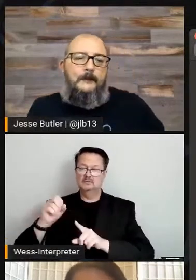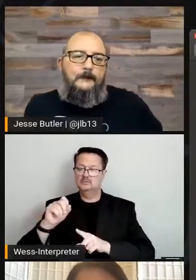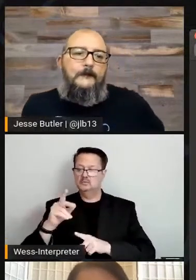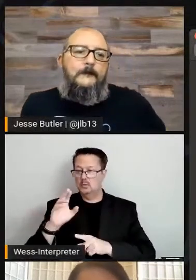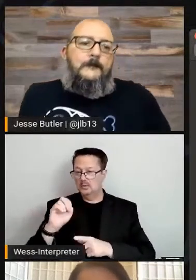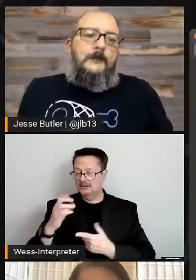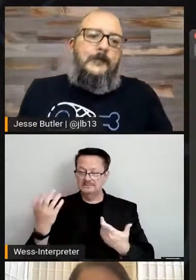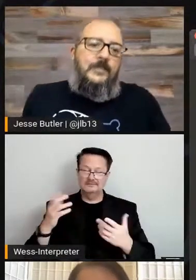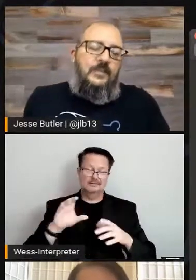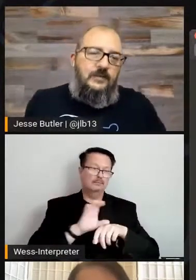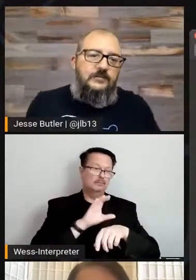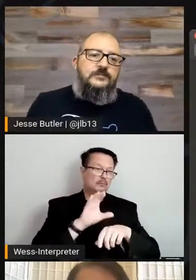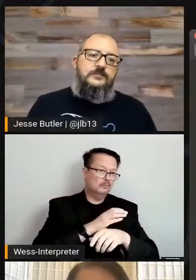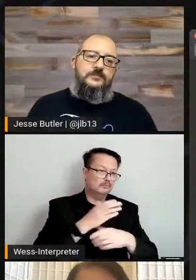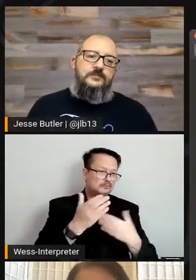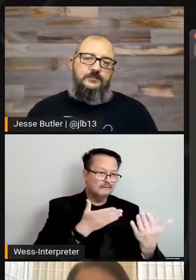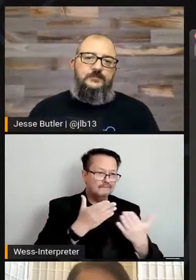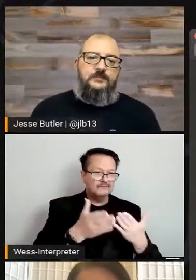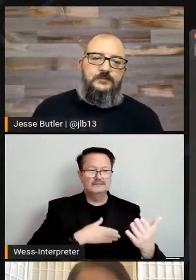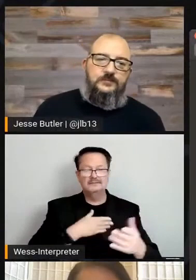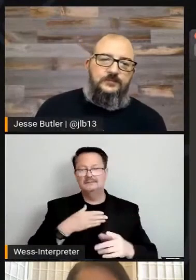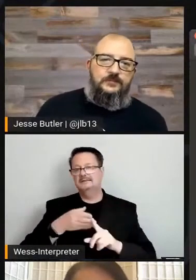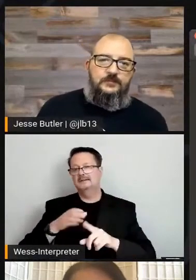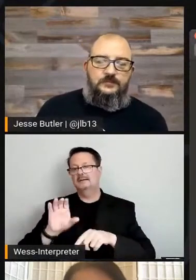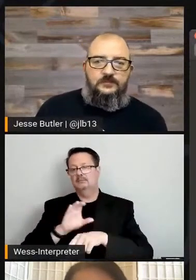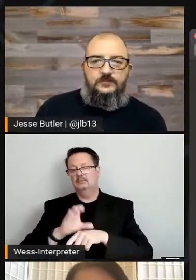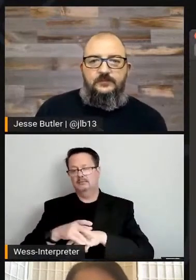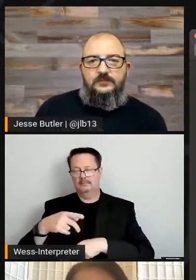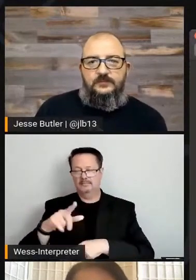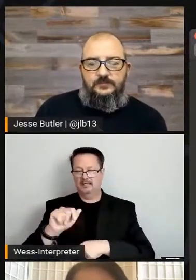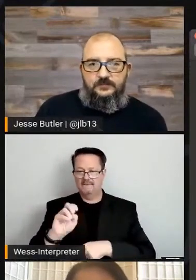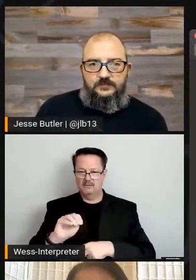compute services or whether that's compute platforms like